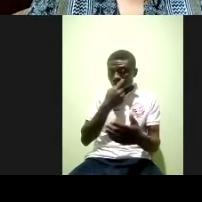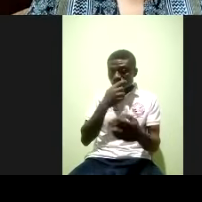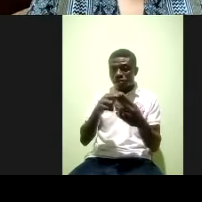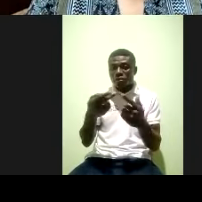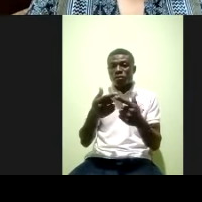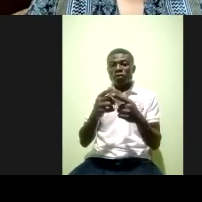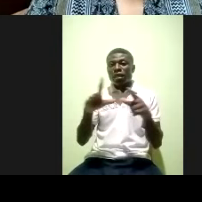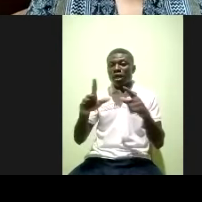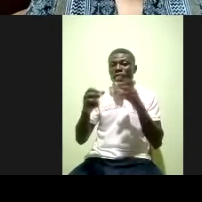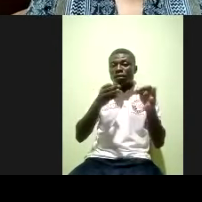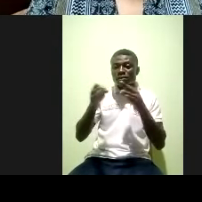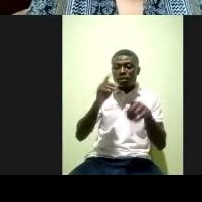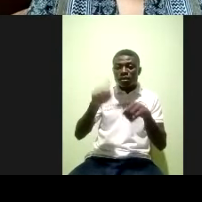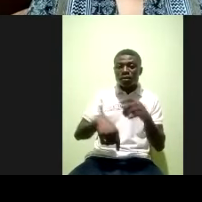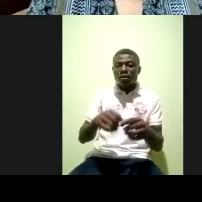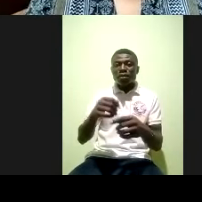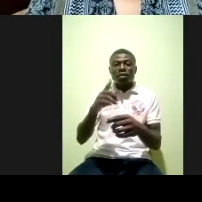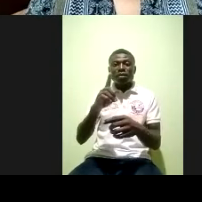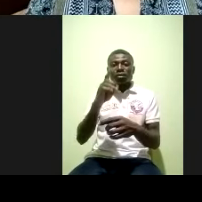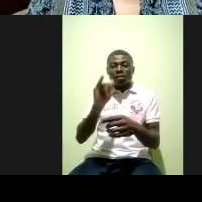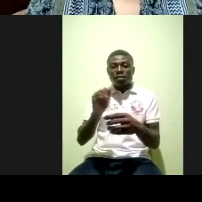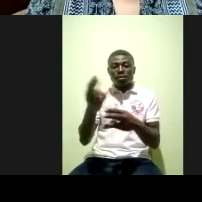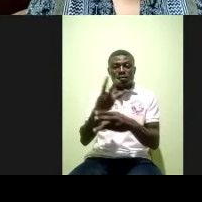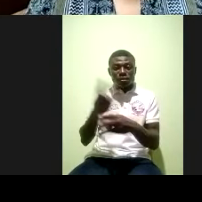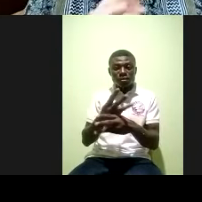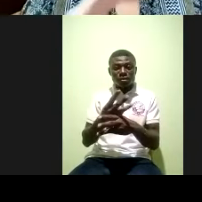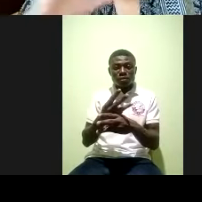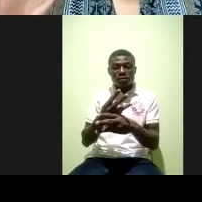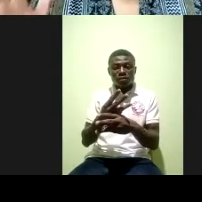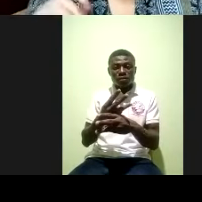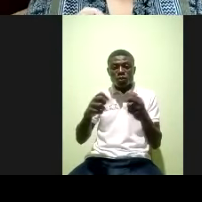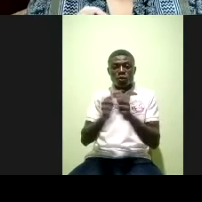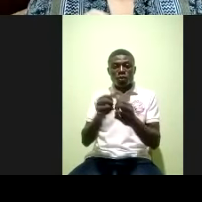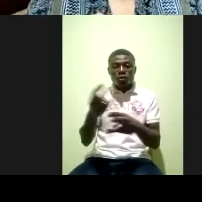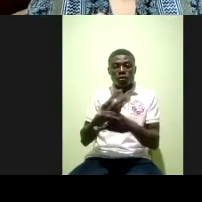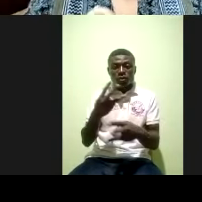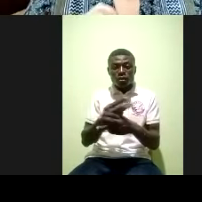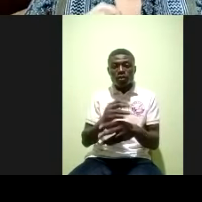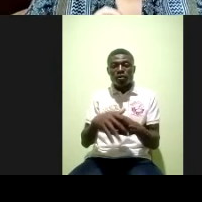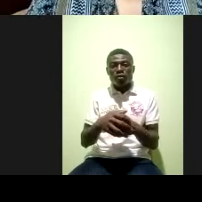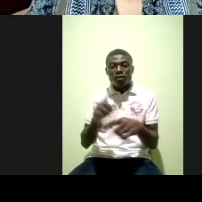expression. Dyscalculia is the problem with math, arithmetic and math areas.